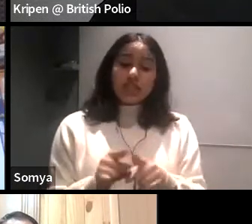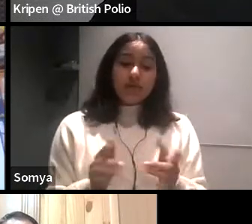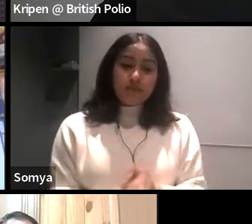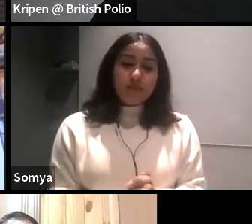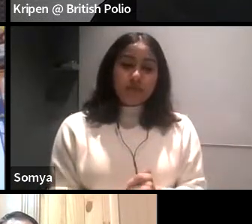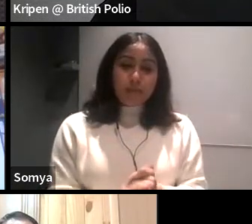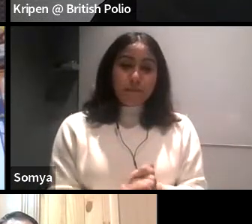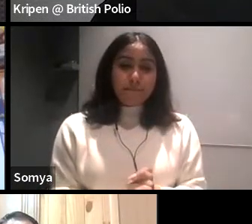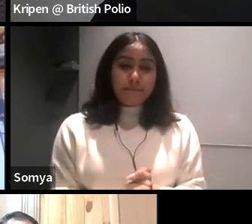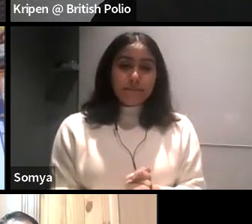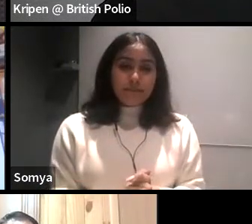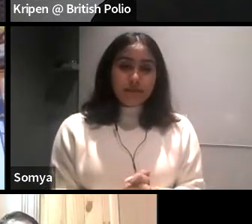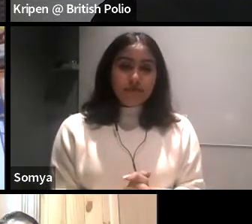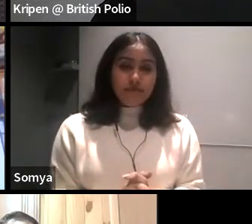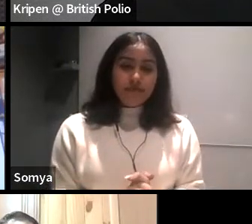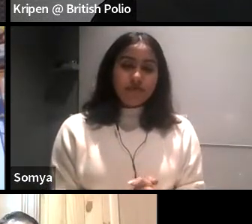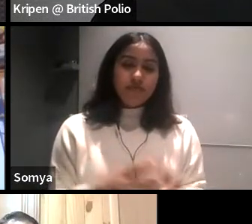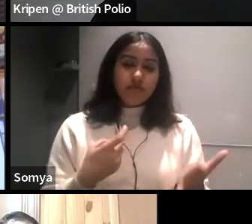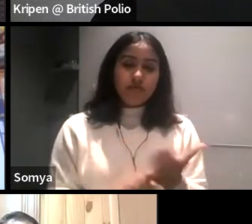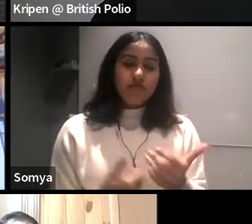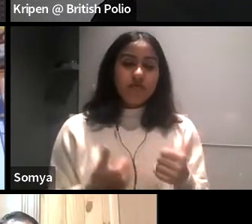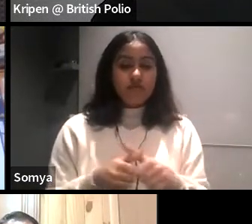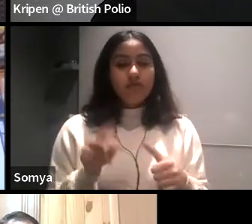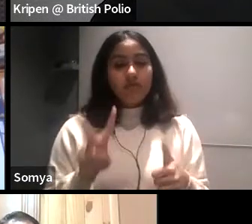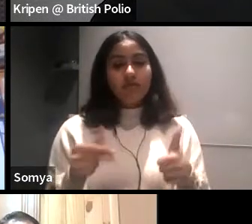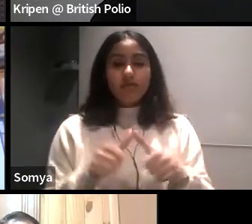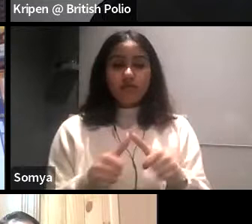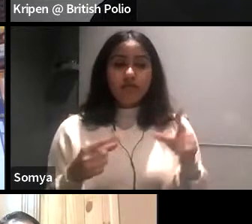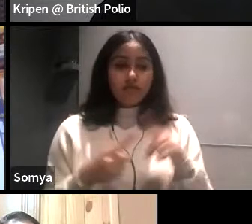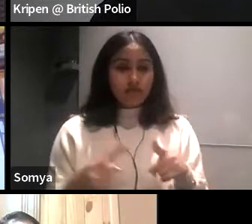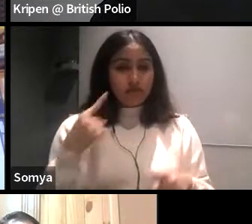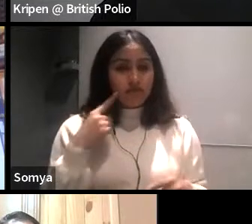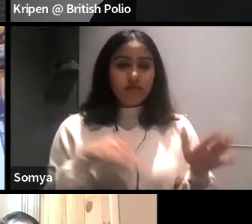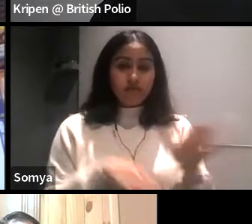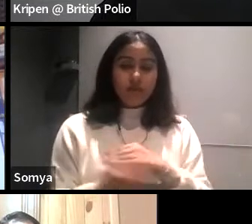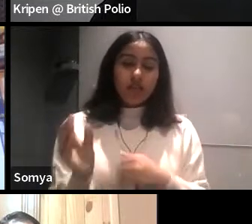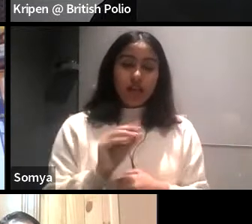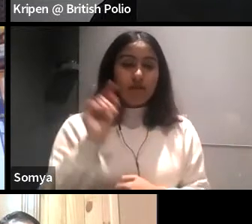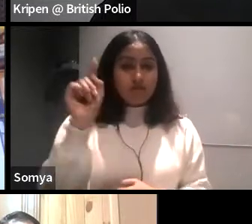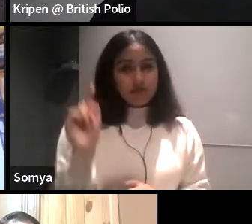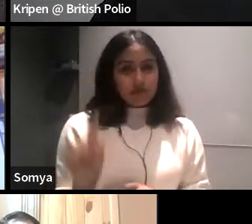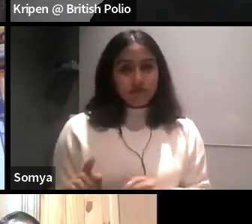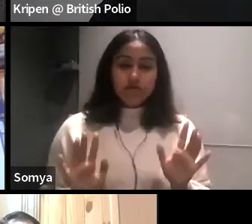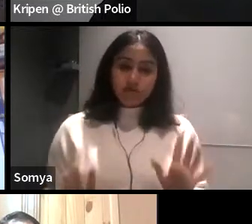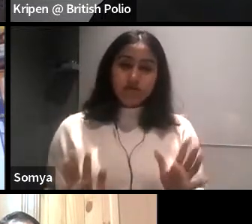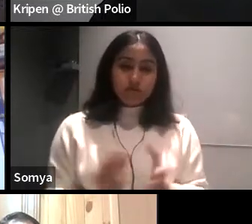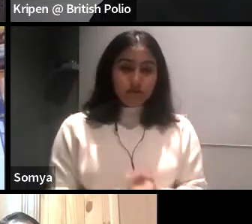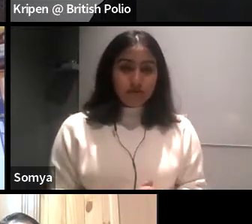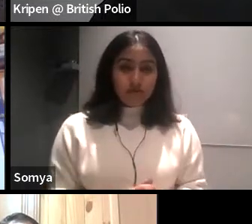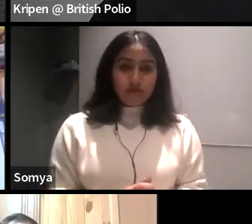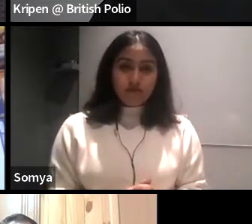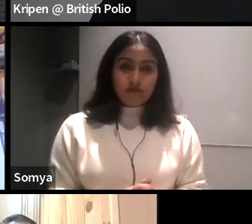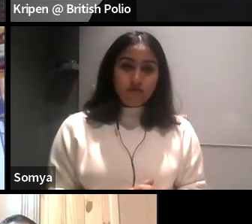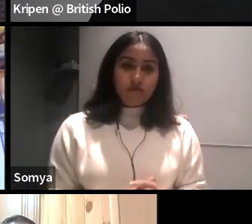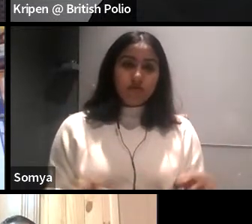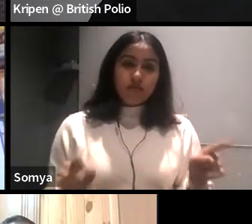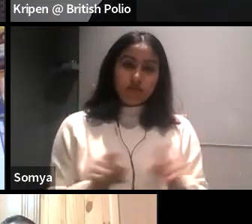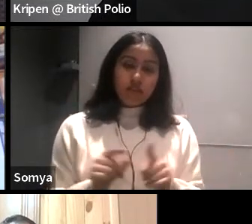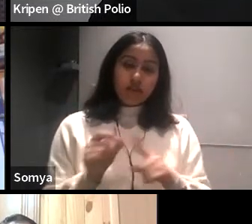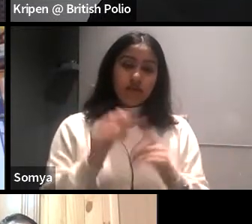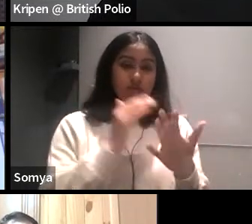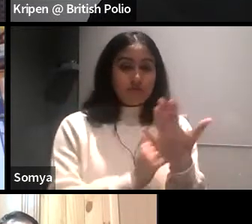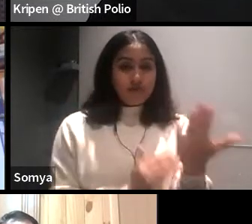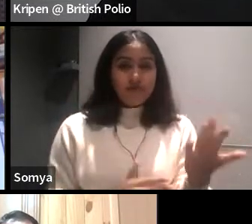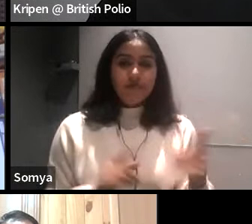mainstream. Like Revati mentioned about giving a few tips for their apprenticeship